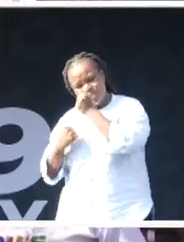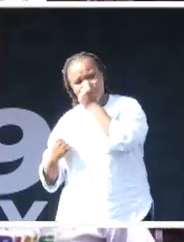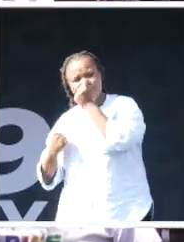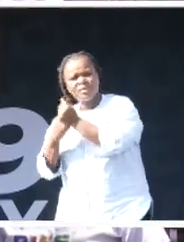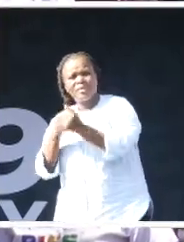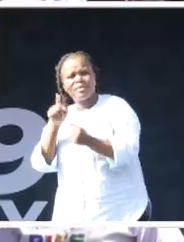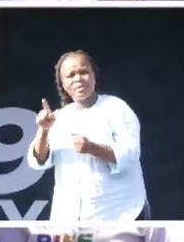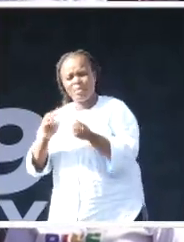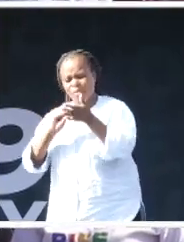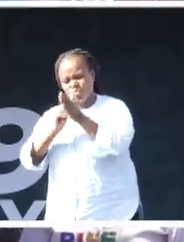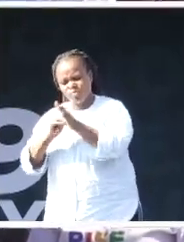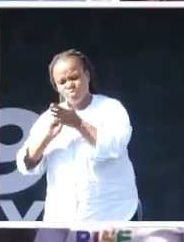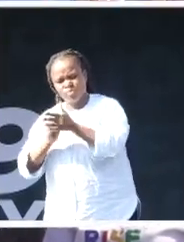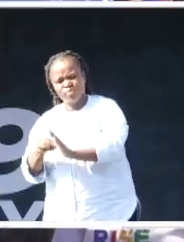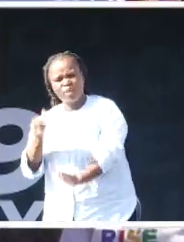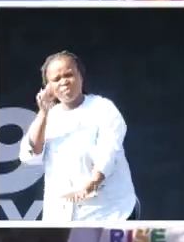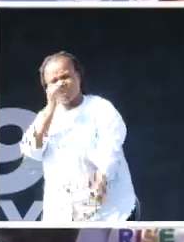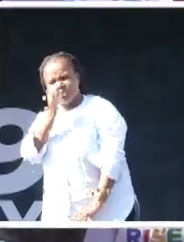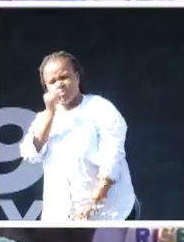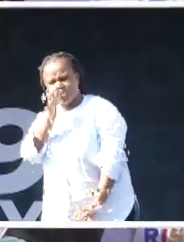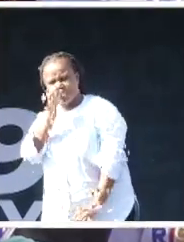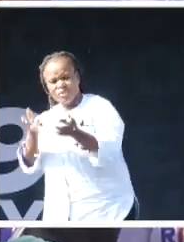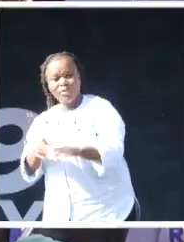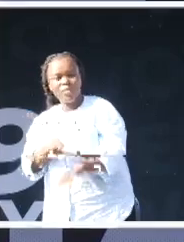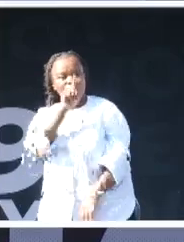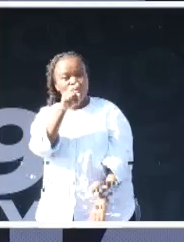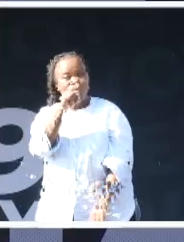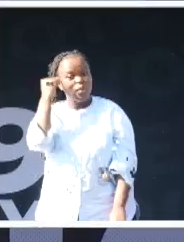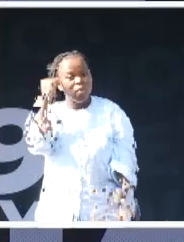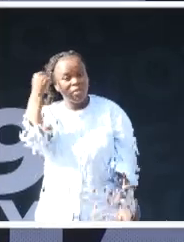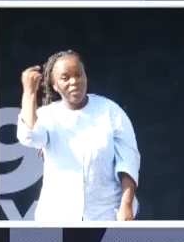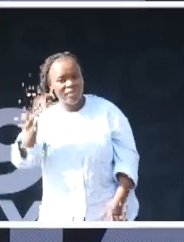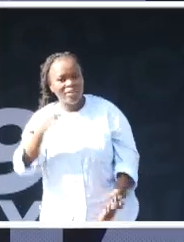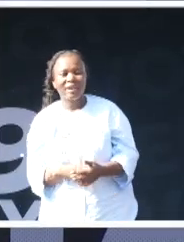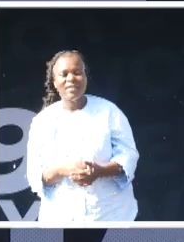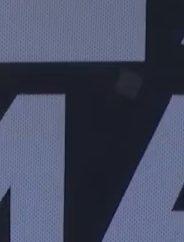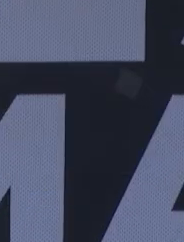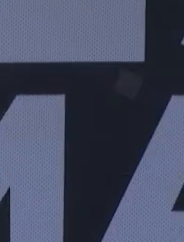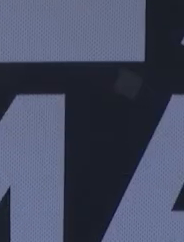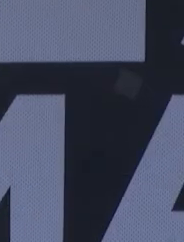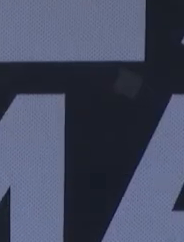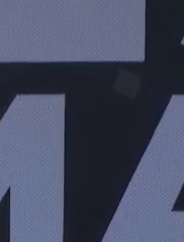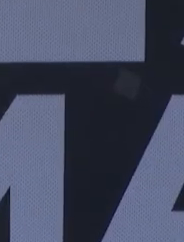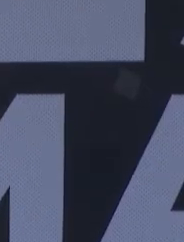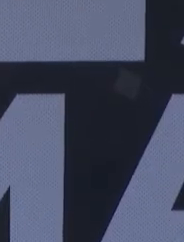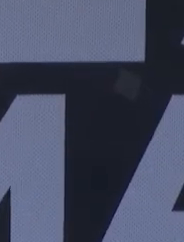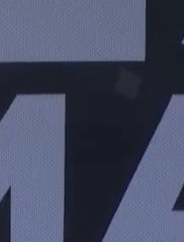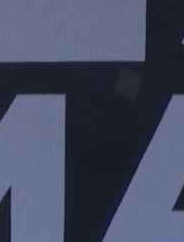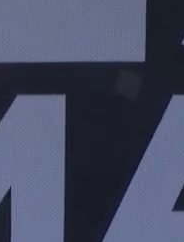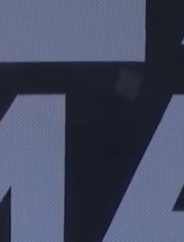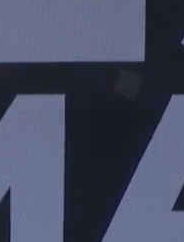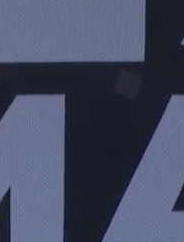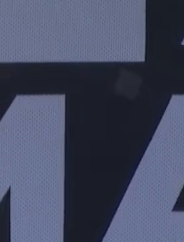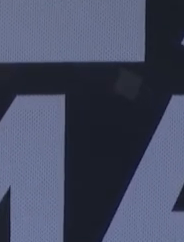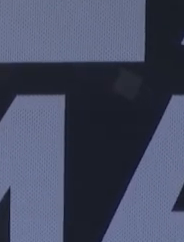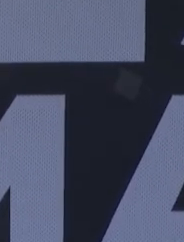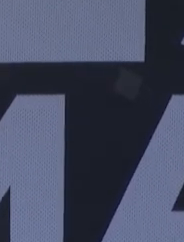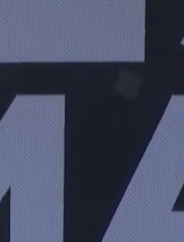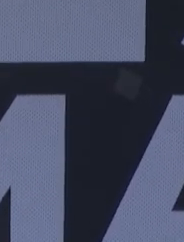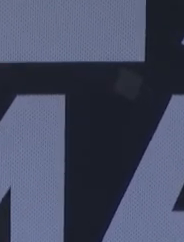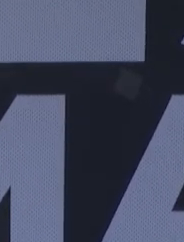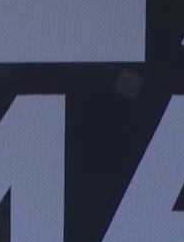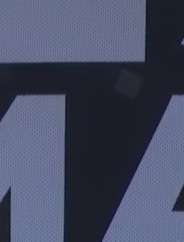Sapota mahodu. Awatsenwa. Aule moto. Aule moto.